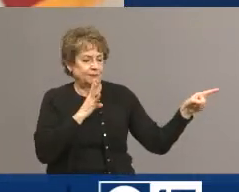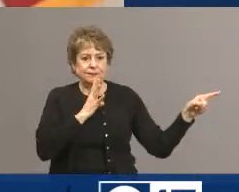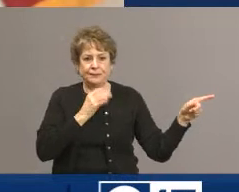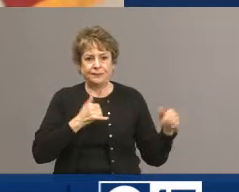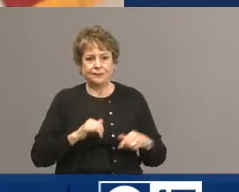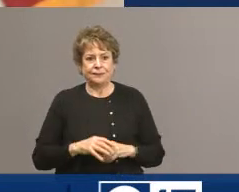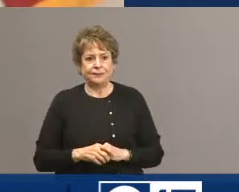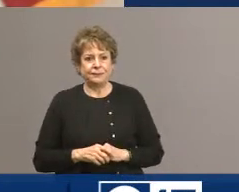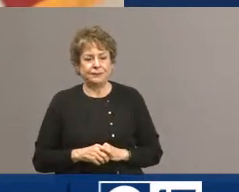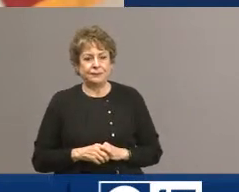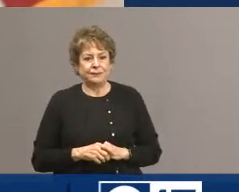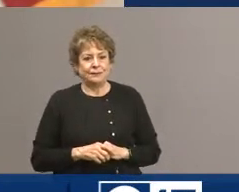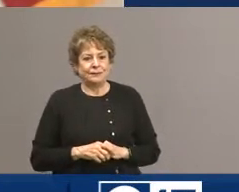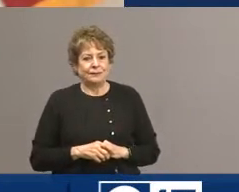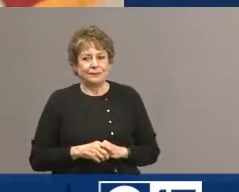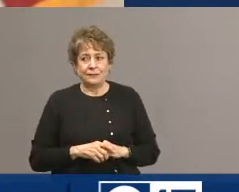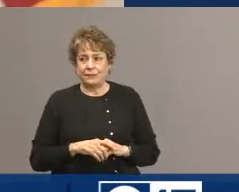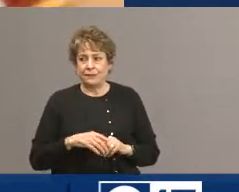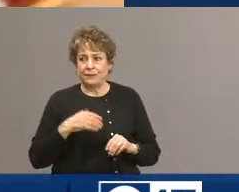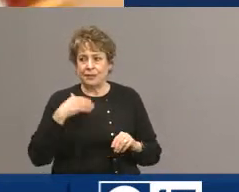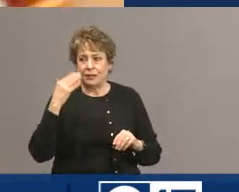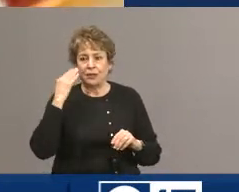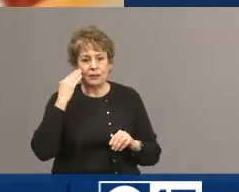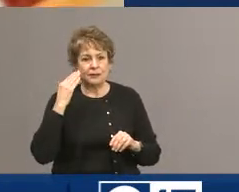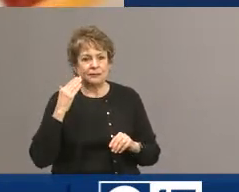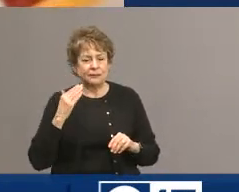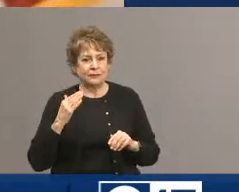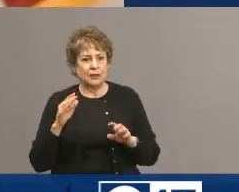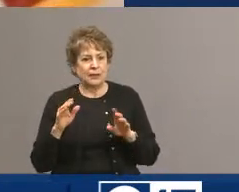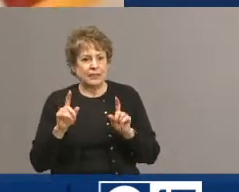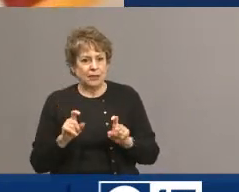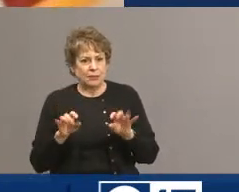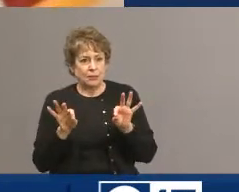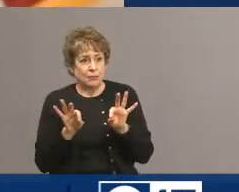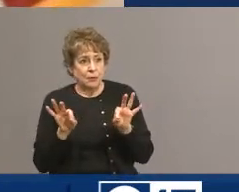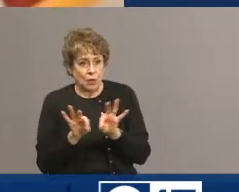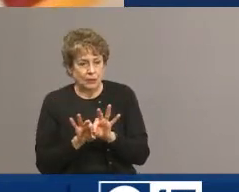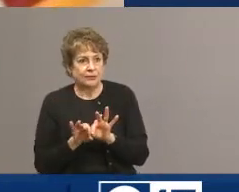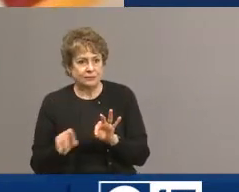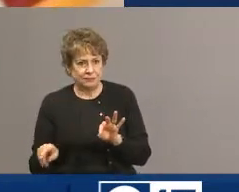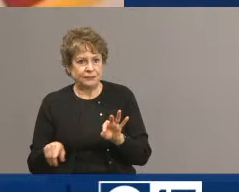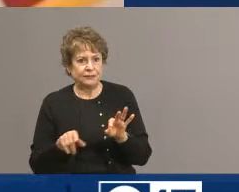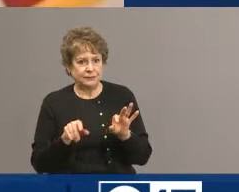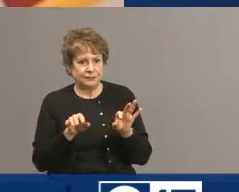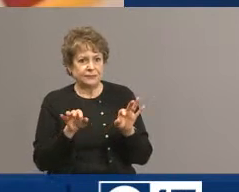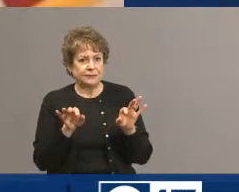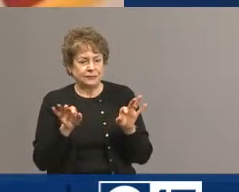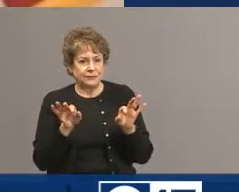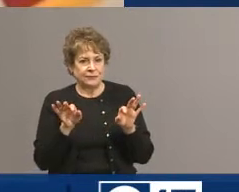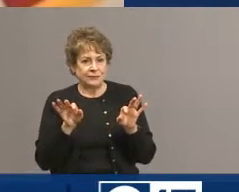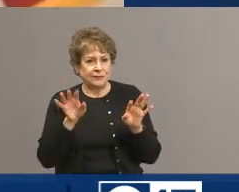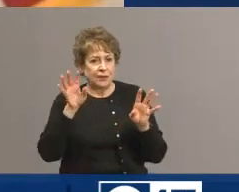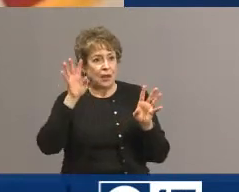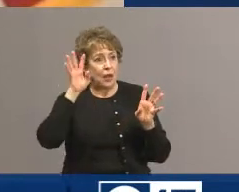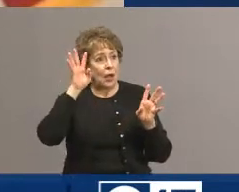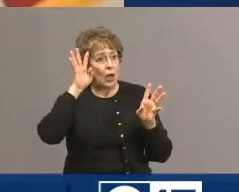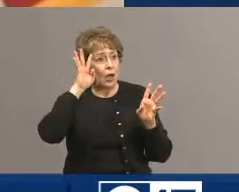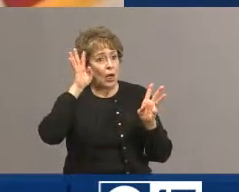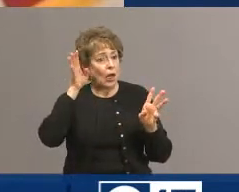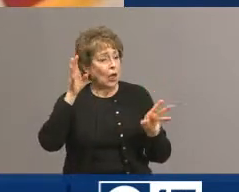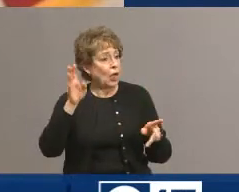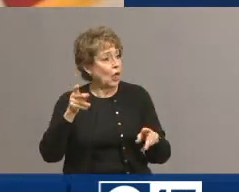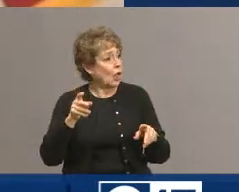No excuses, but we were not at capacity on testing in May and parts of